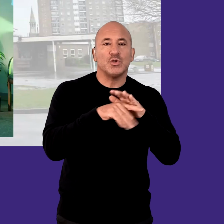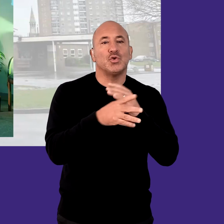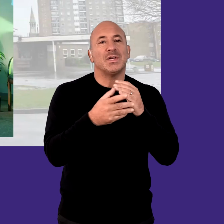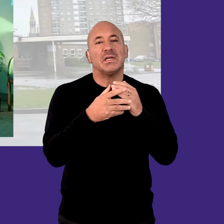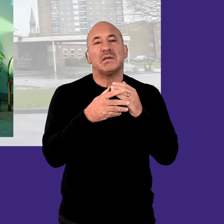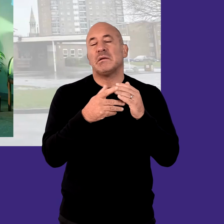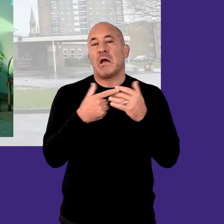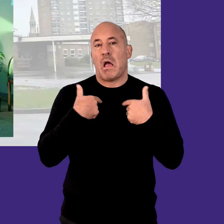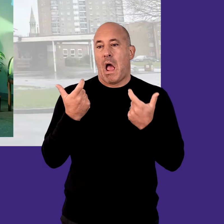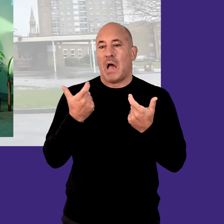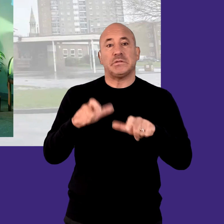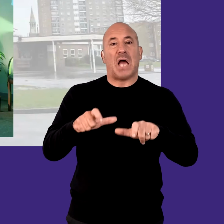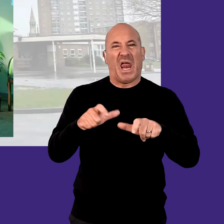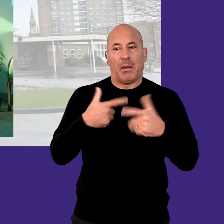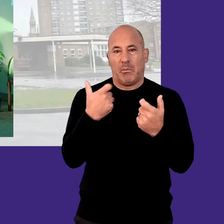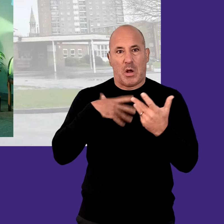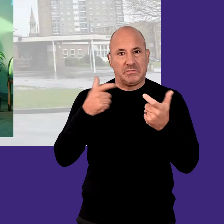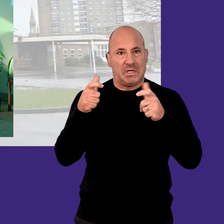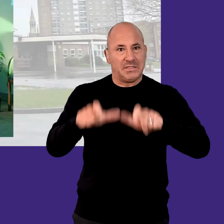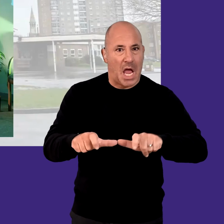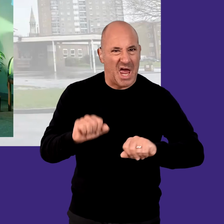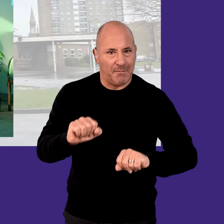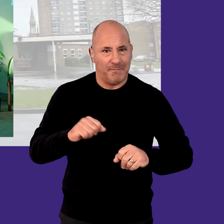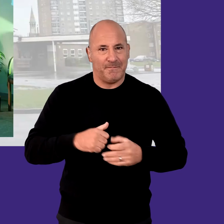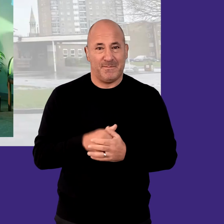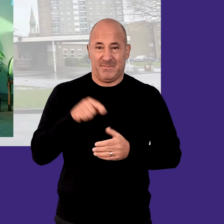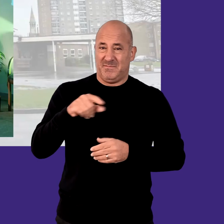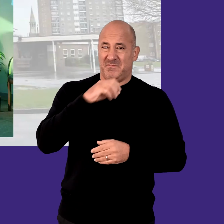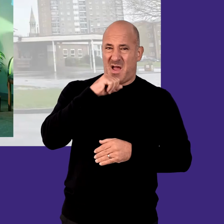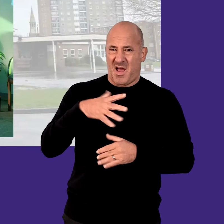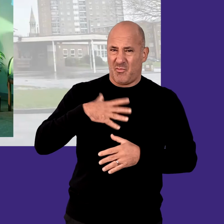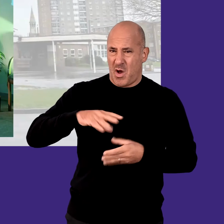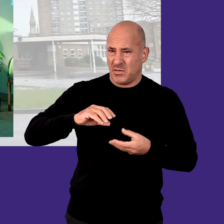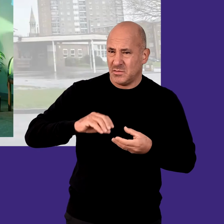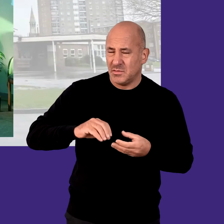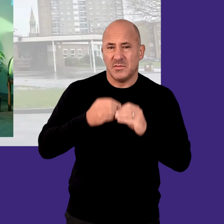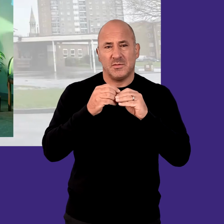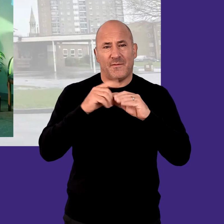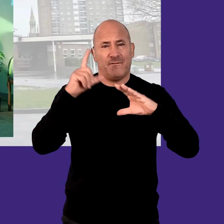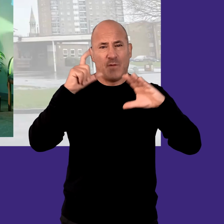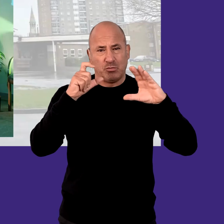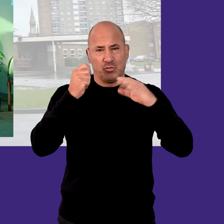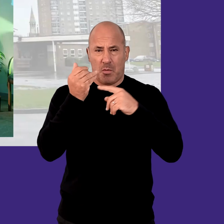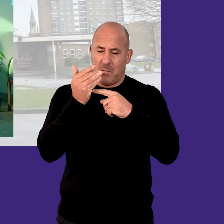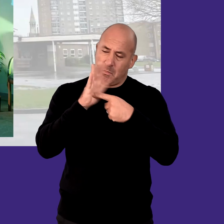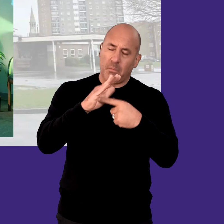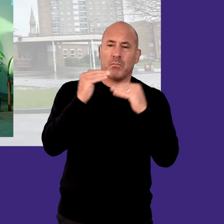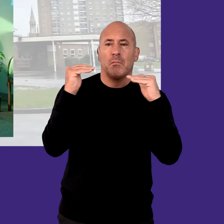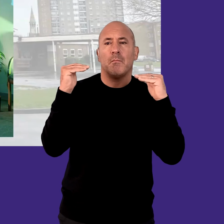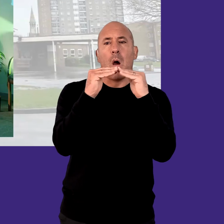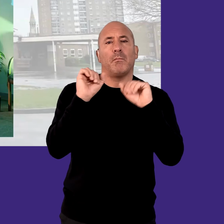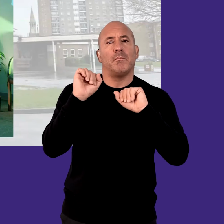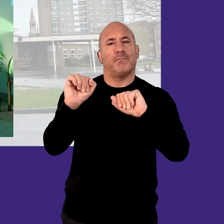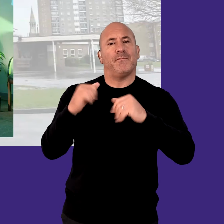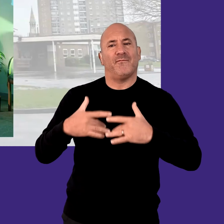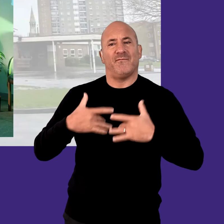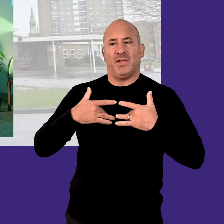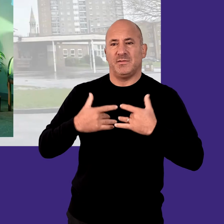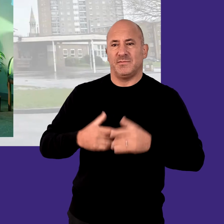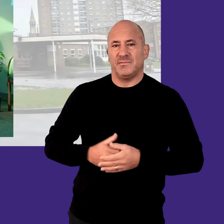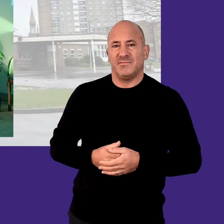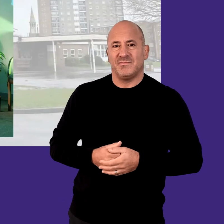the estate that supports refugees and asylum seekers. So this gentleman was keen to create an image that represented who he